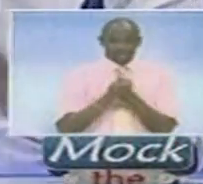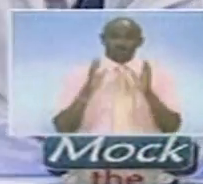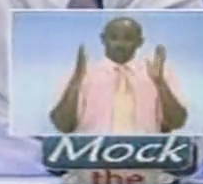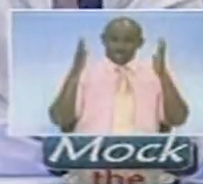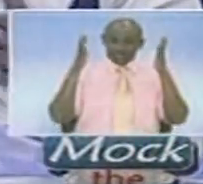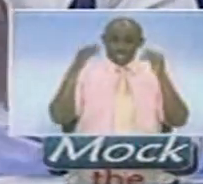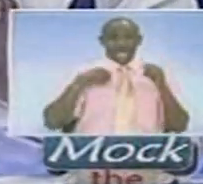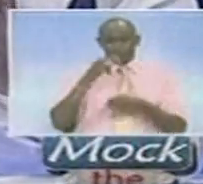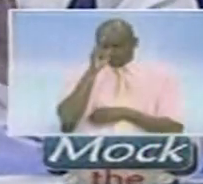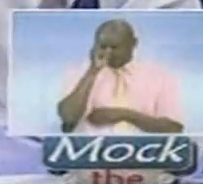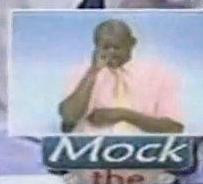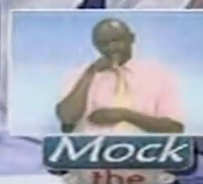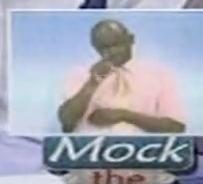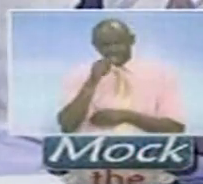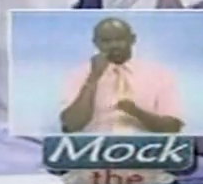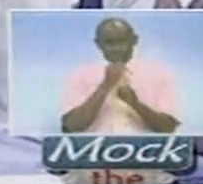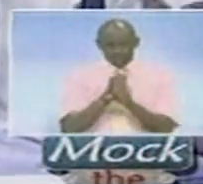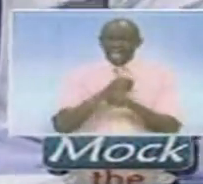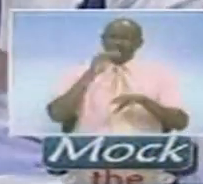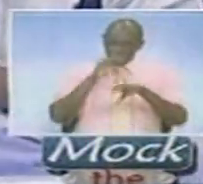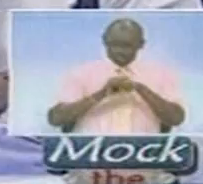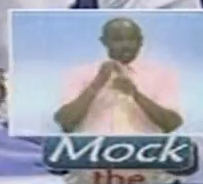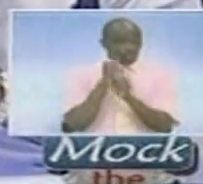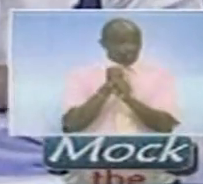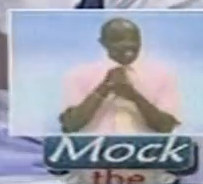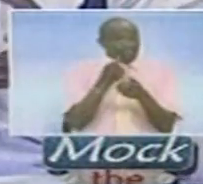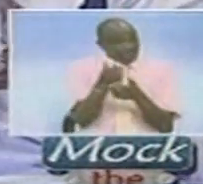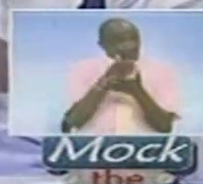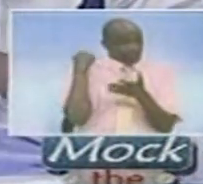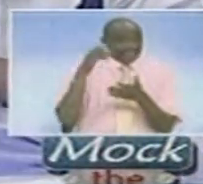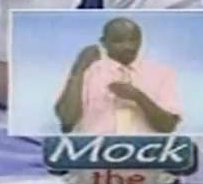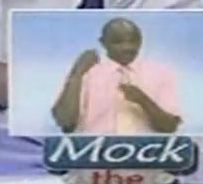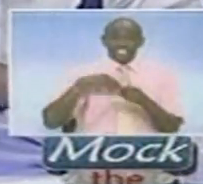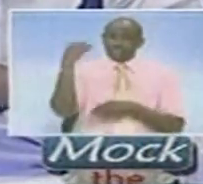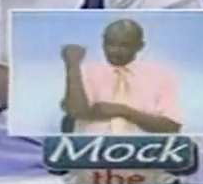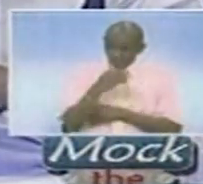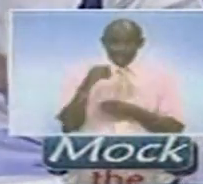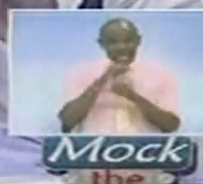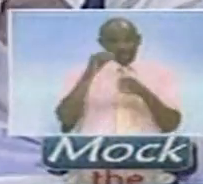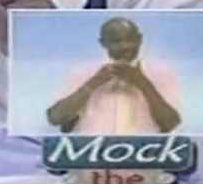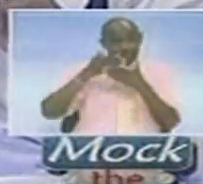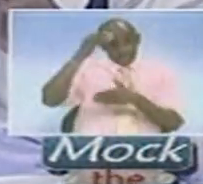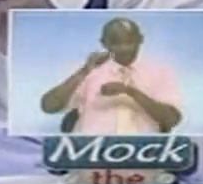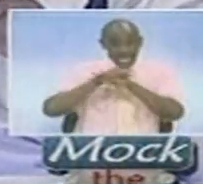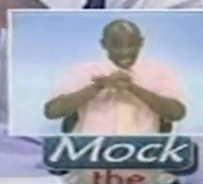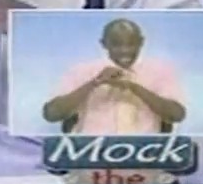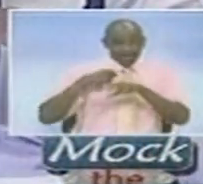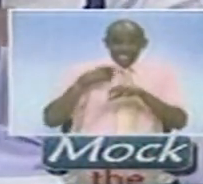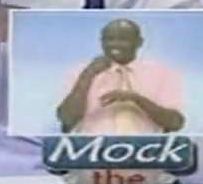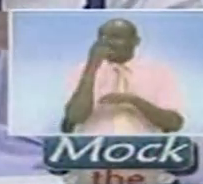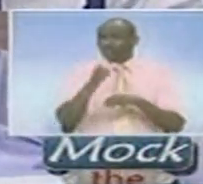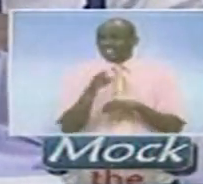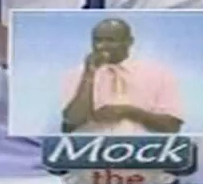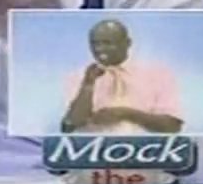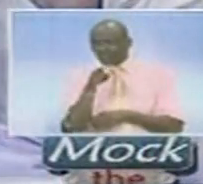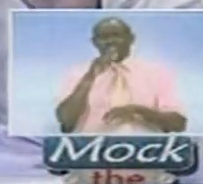congratulate our police force for doing a splendid job. A few weeks ago, they announced the ban on tinted windows. And I went on record to say that this